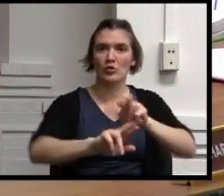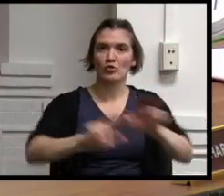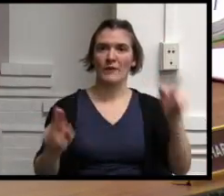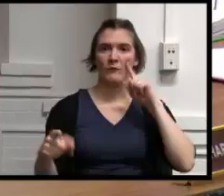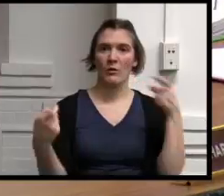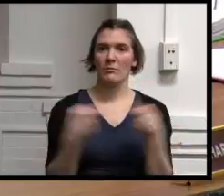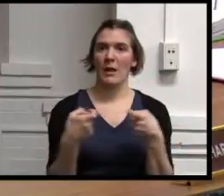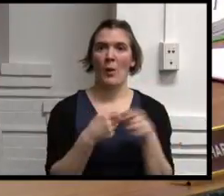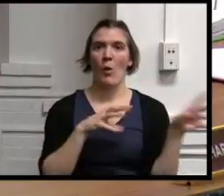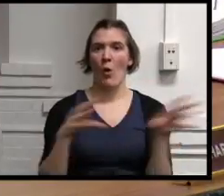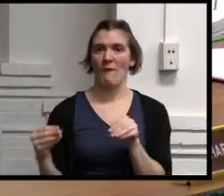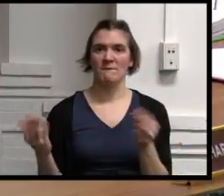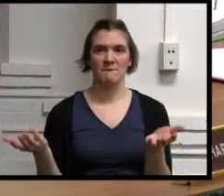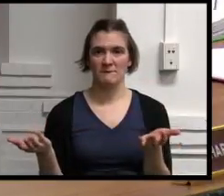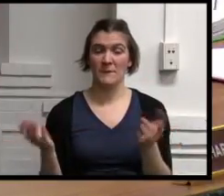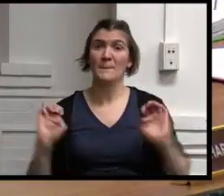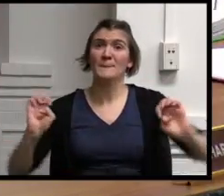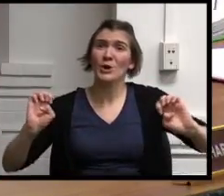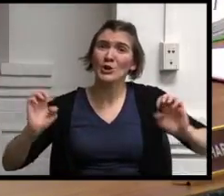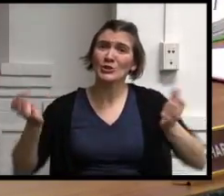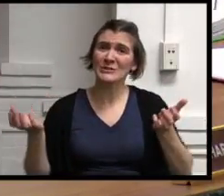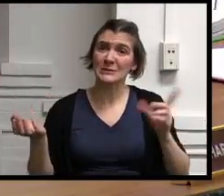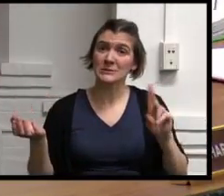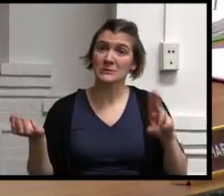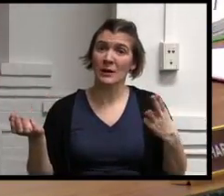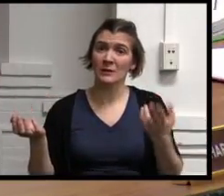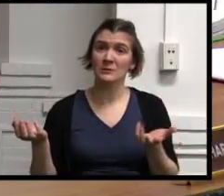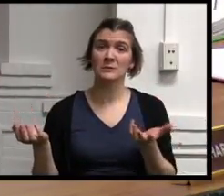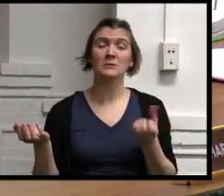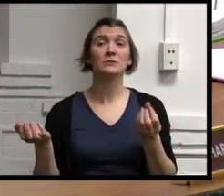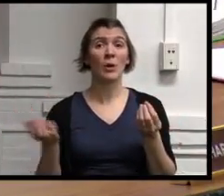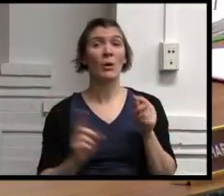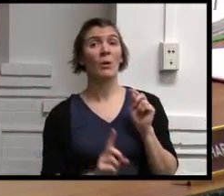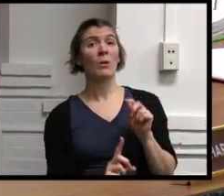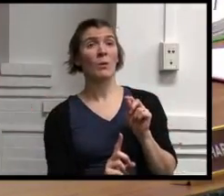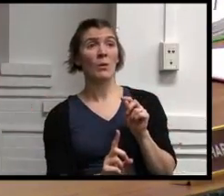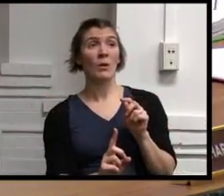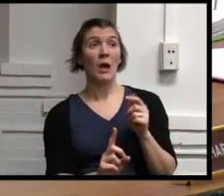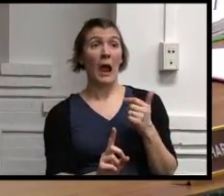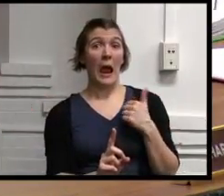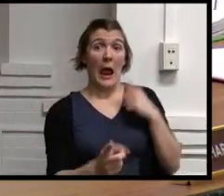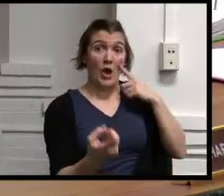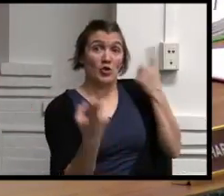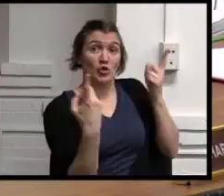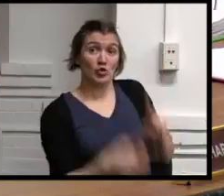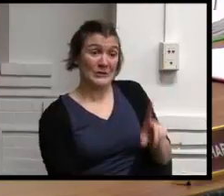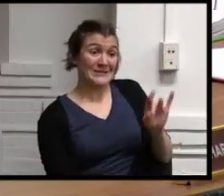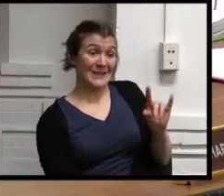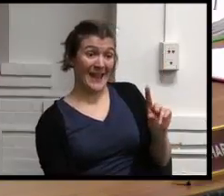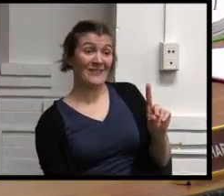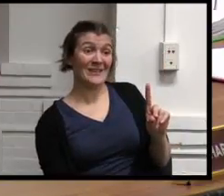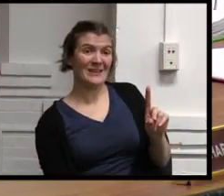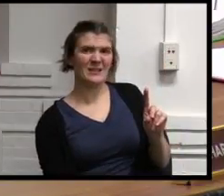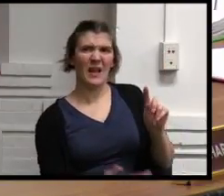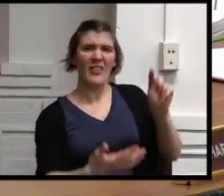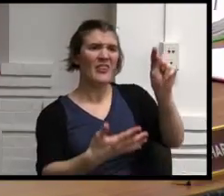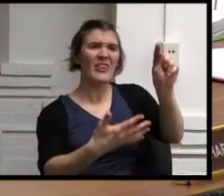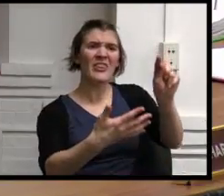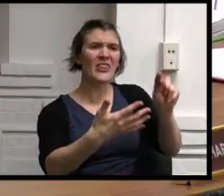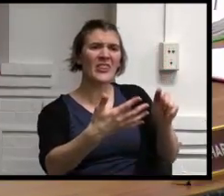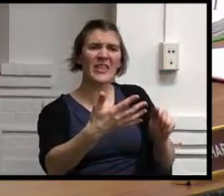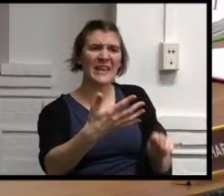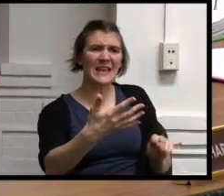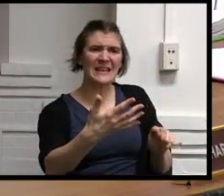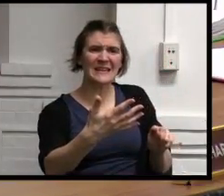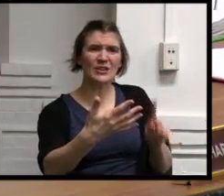generators because they are emergency facilities. But I strongly agree with David that none of these items should be here.